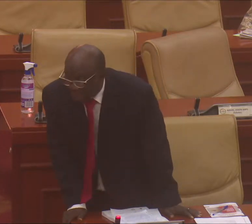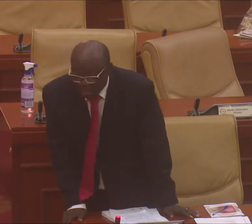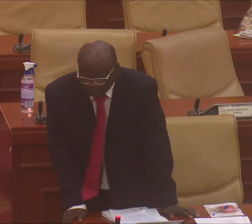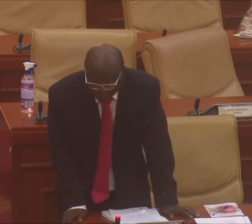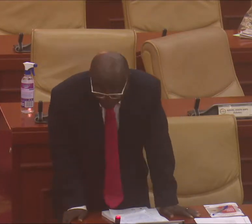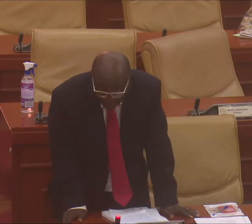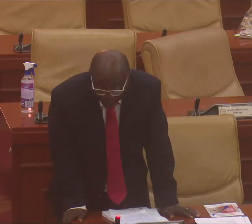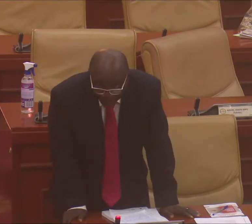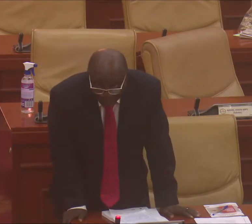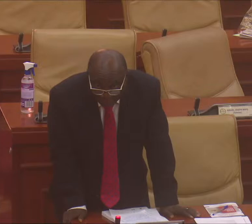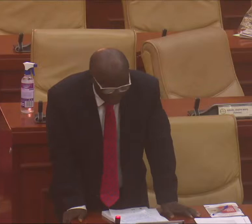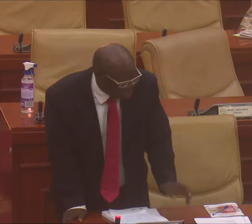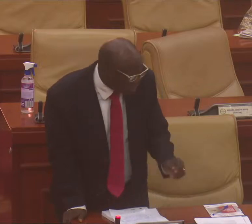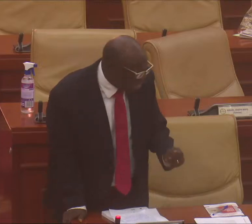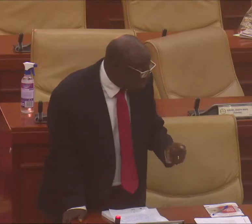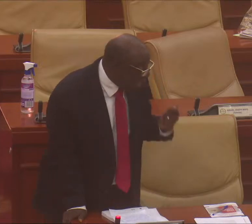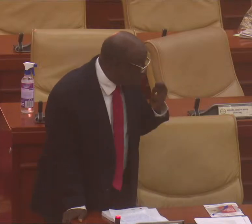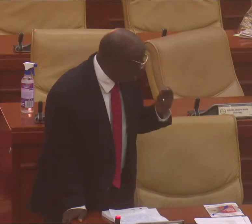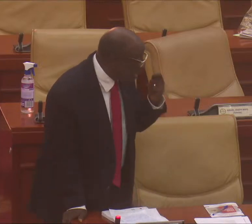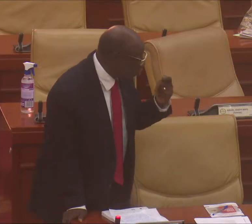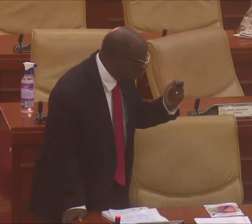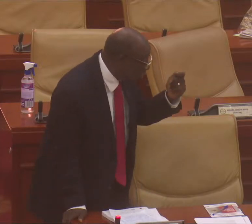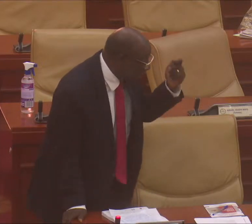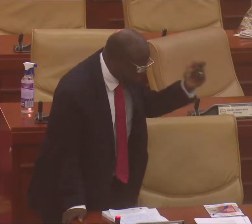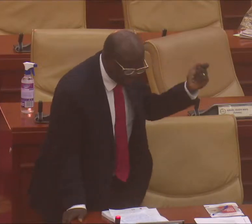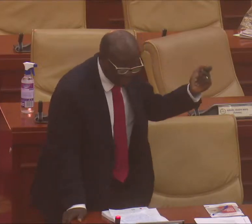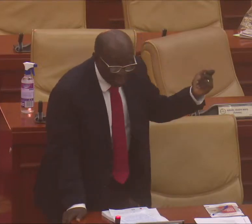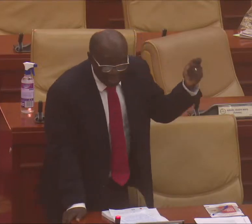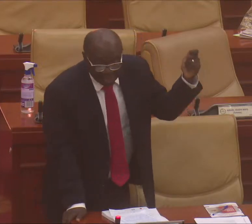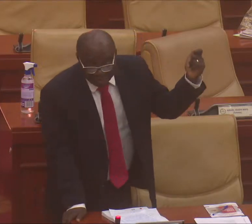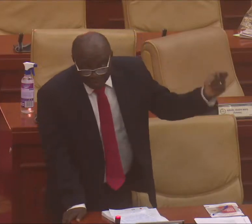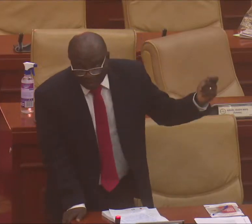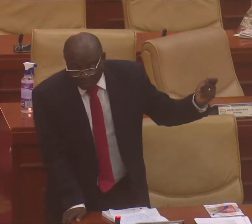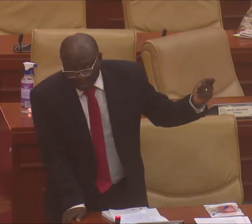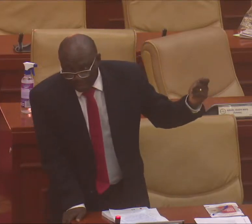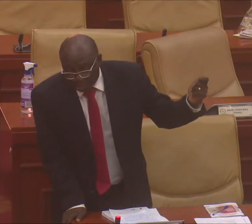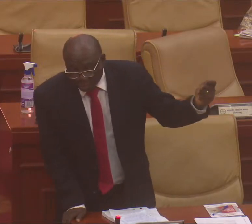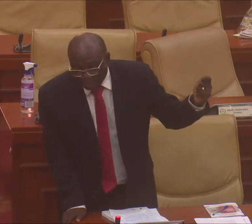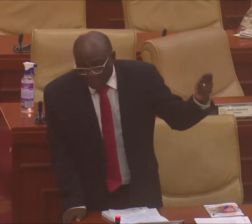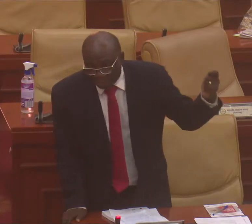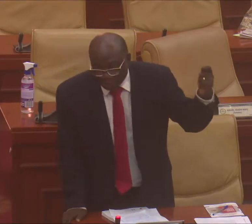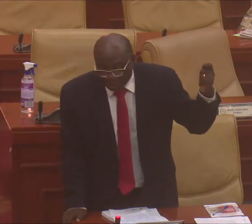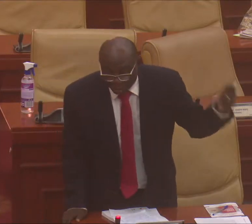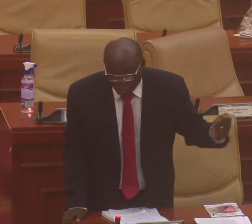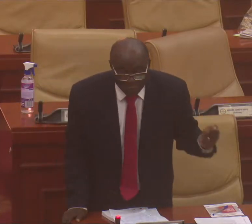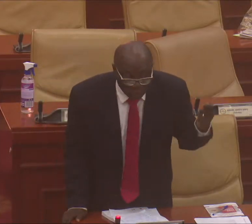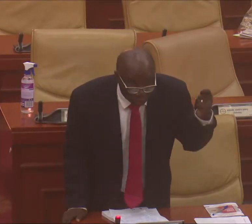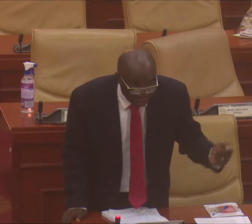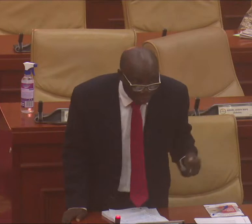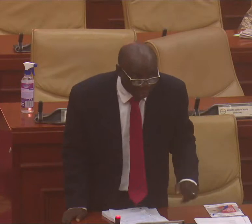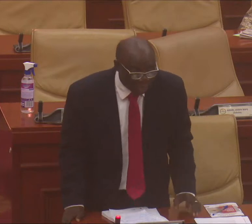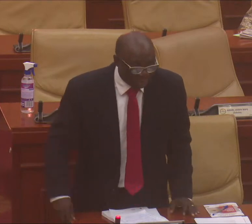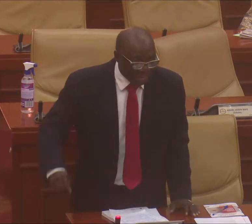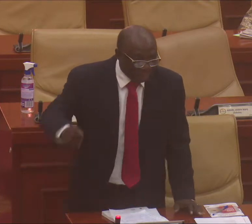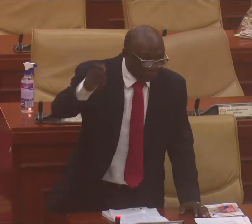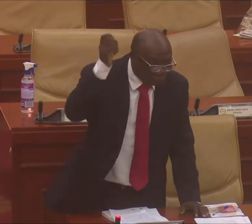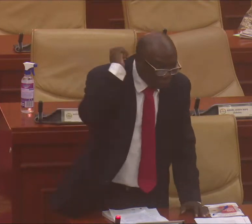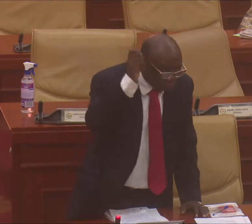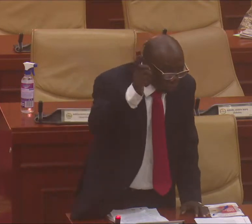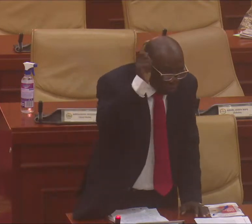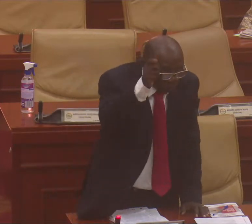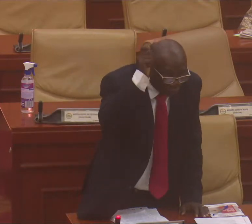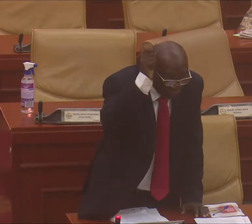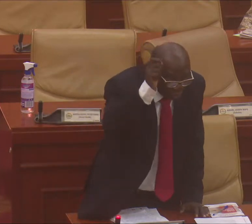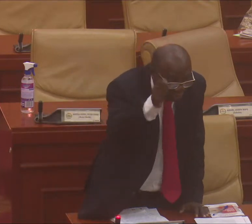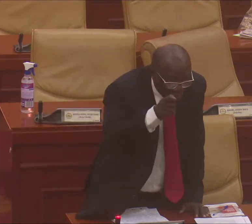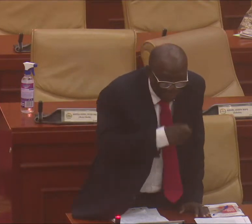We have to pay. And today we are paying through the teeth. Indeed, in 2022, we were told that the